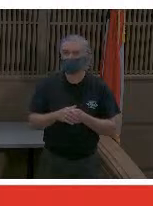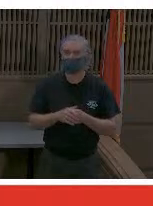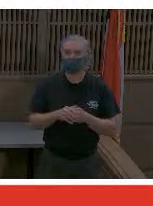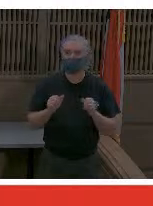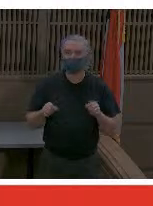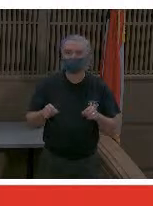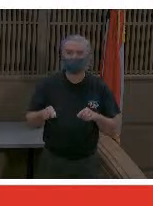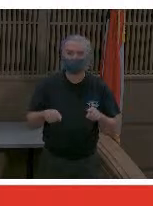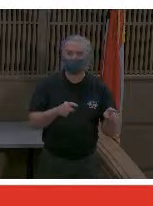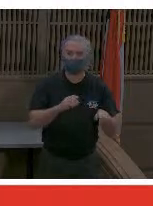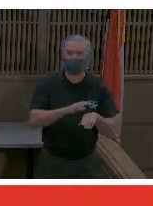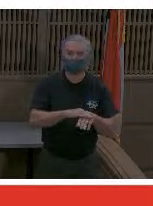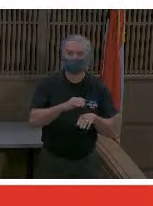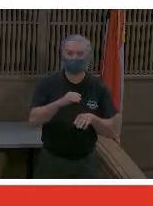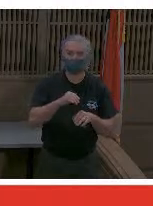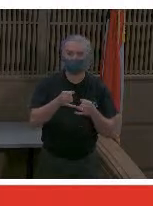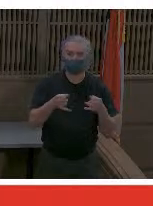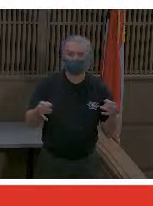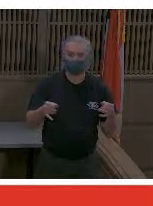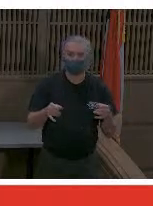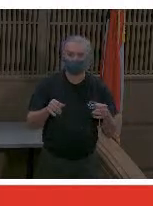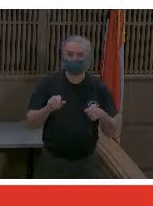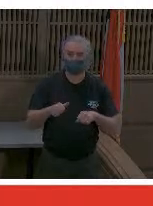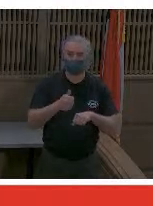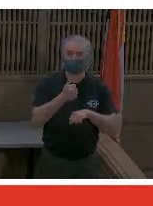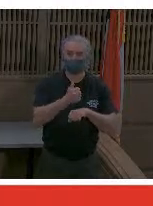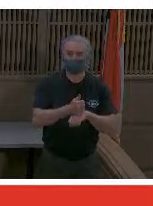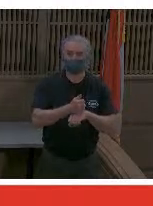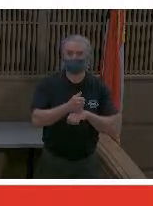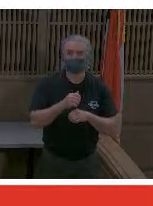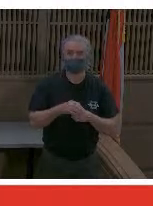day at